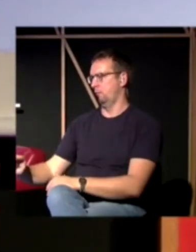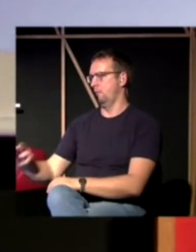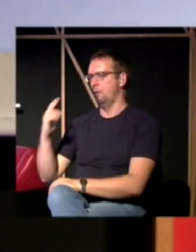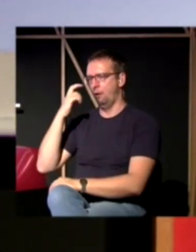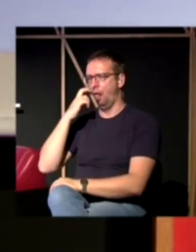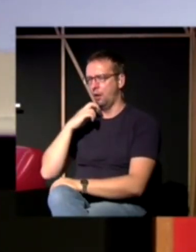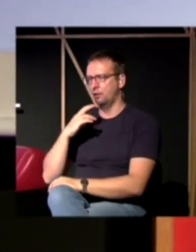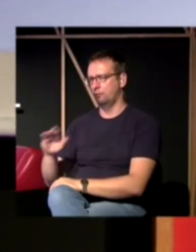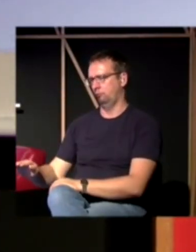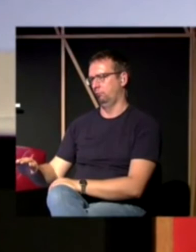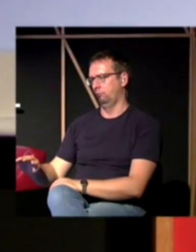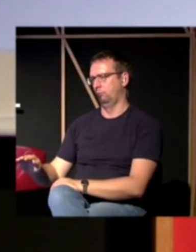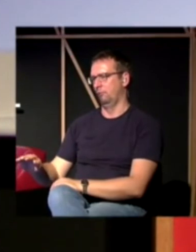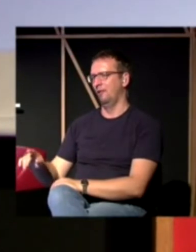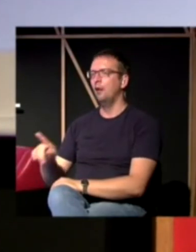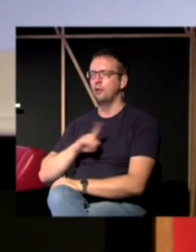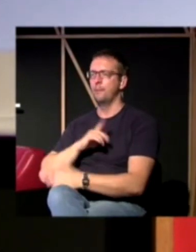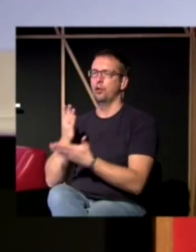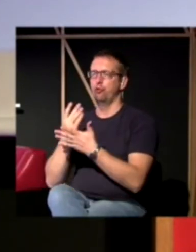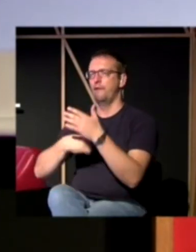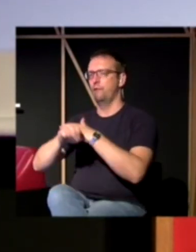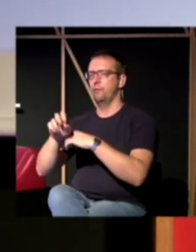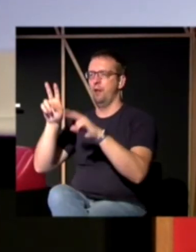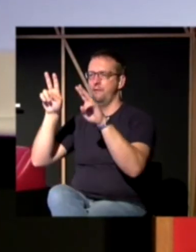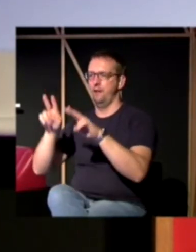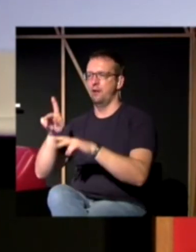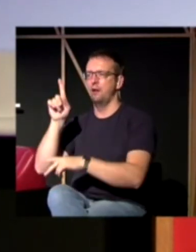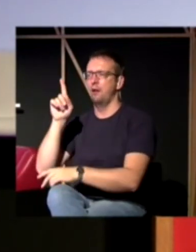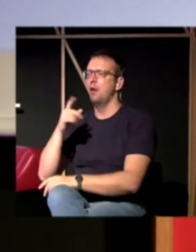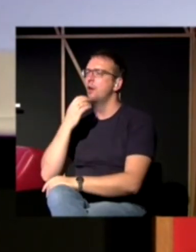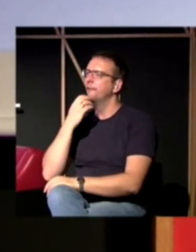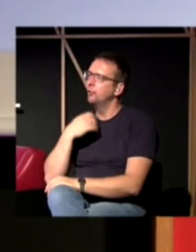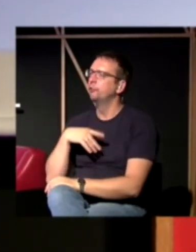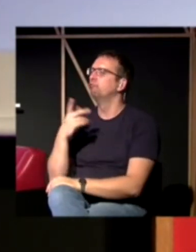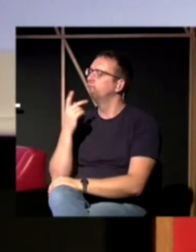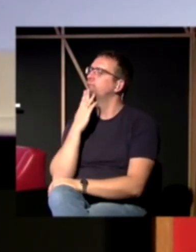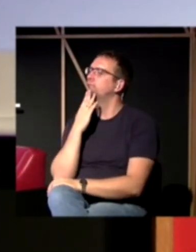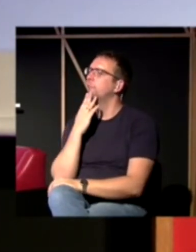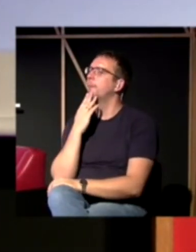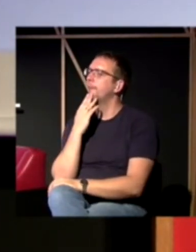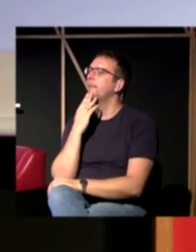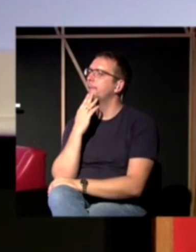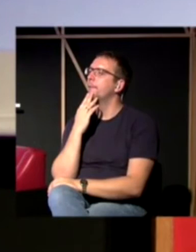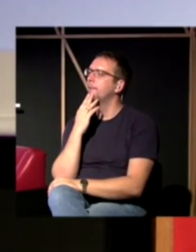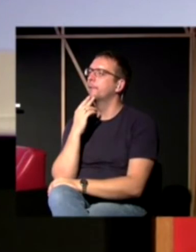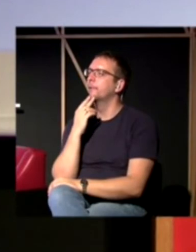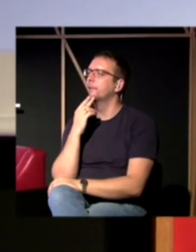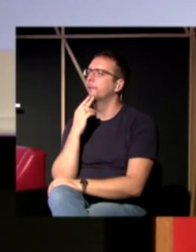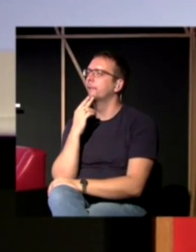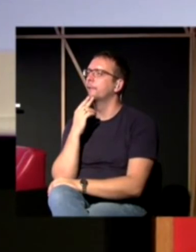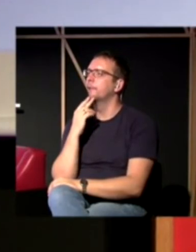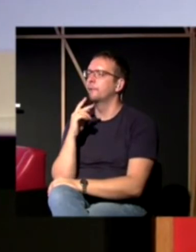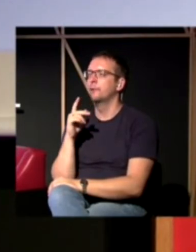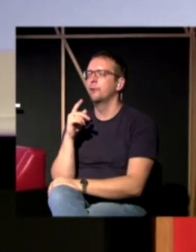to everyone. And then I trained to be an ADC provider, and I learned something